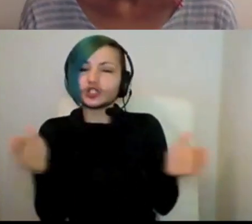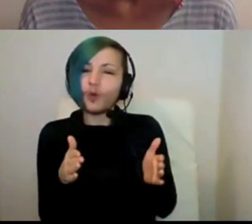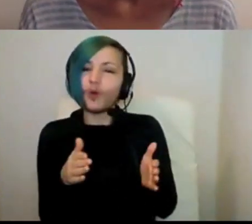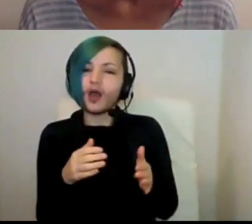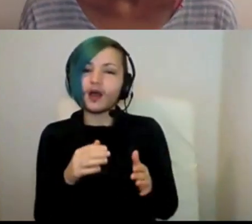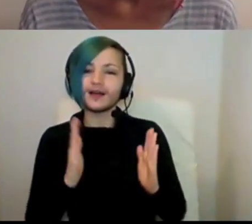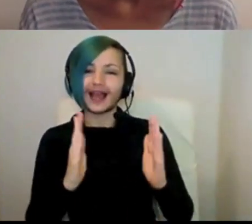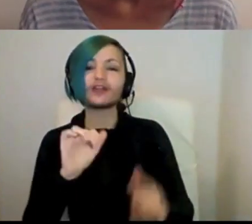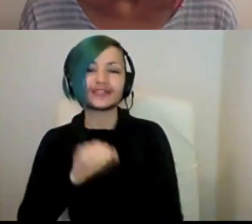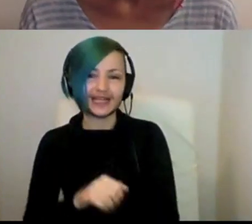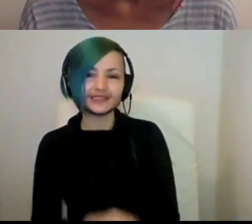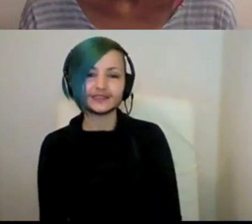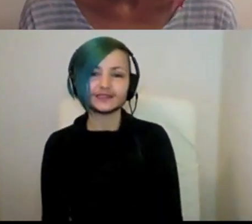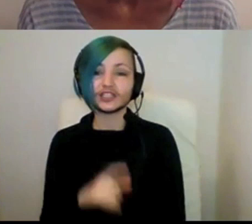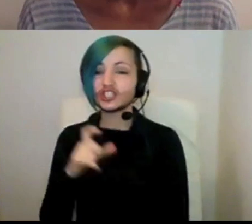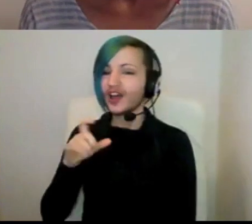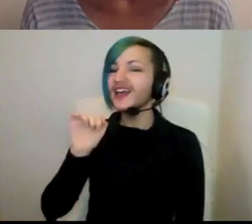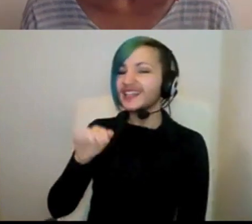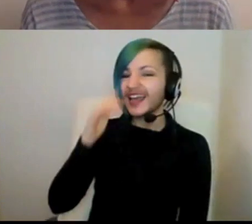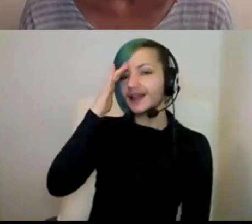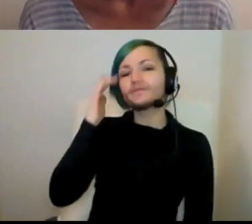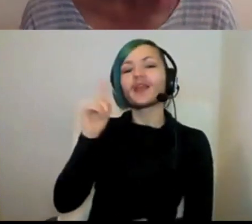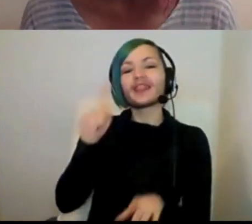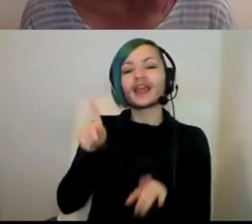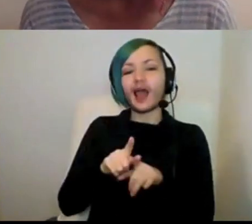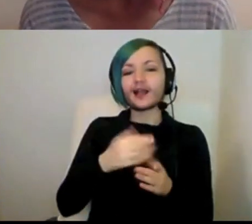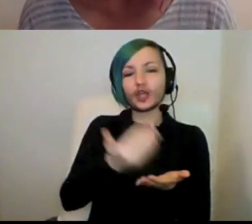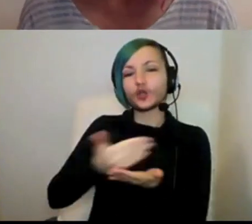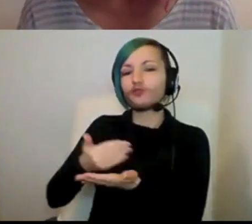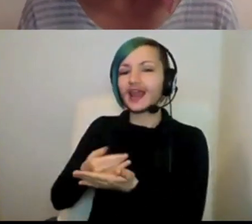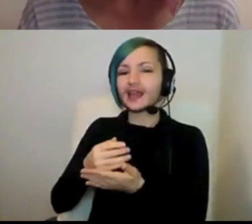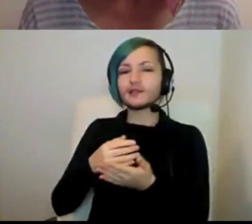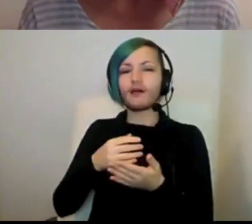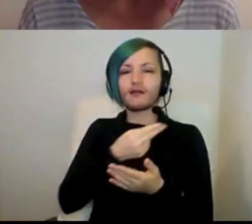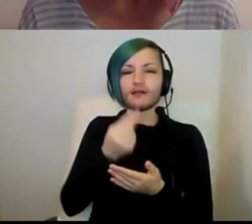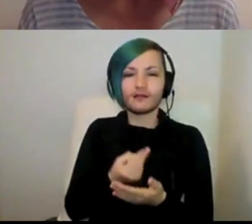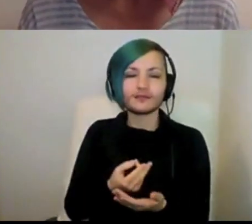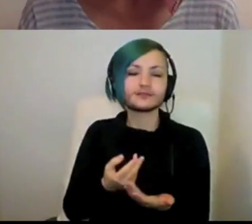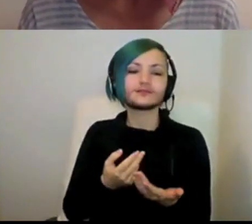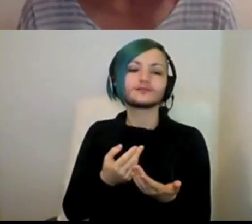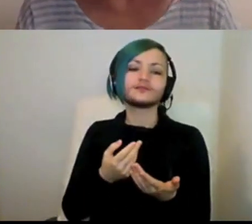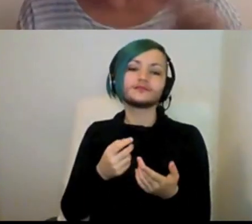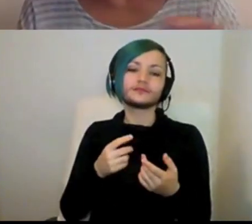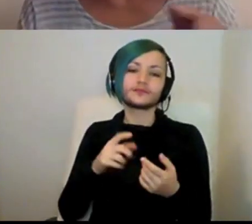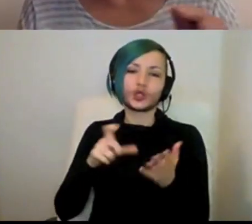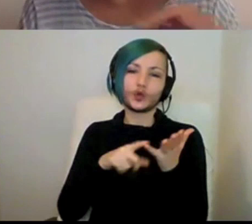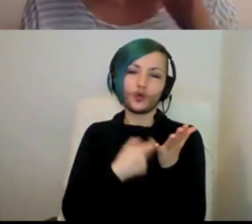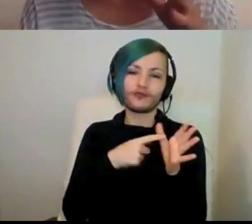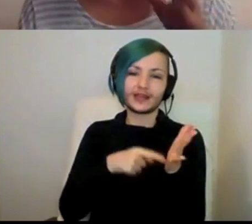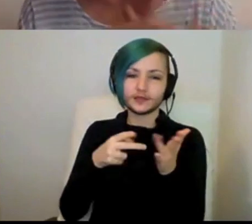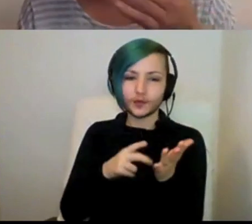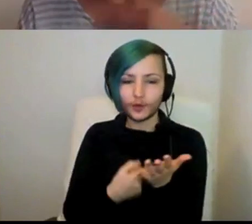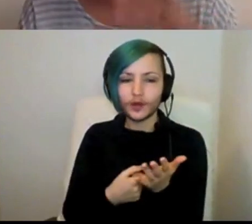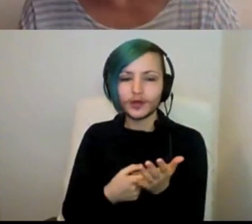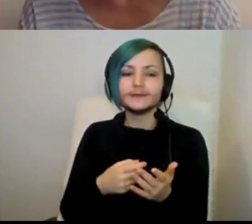I mean, I think that's what I was trying to say before with the sort of curators and, you know, this isn't ageist. I don't